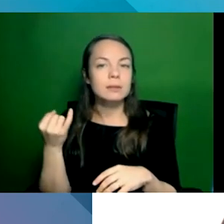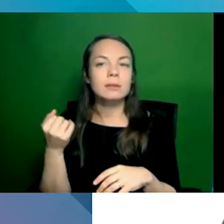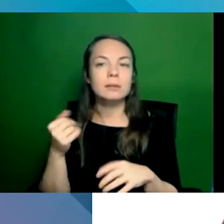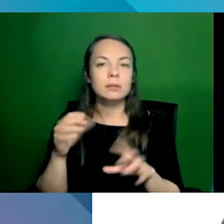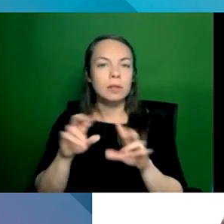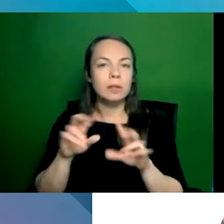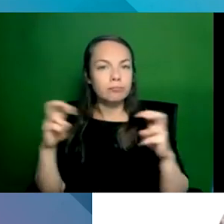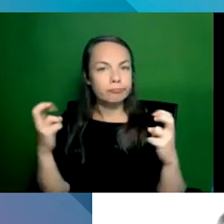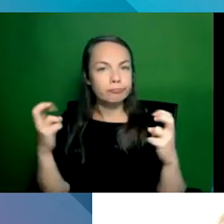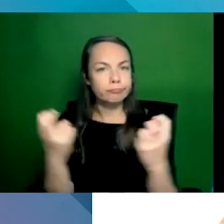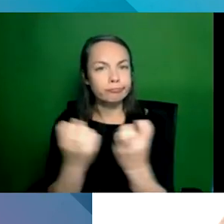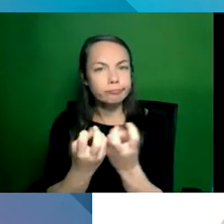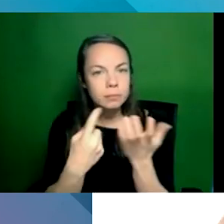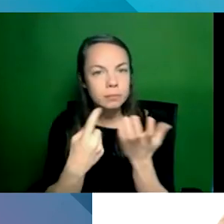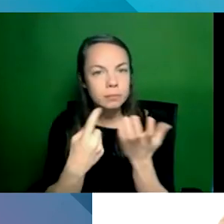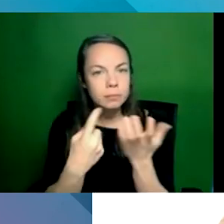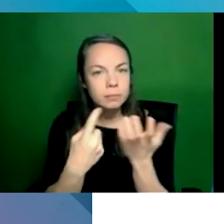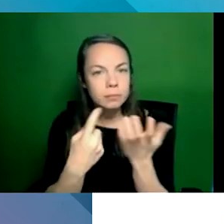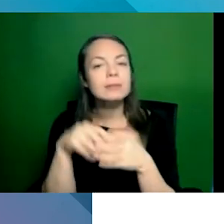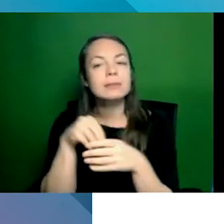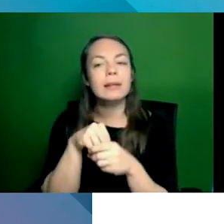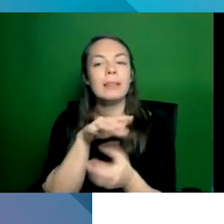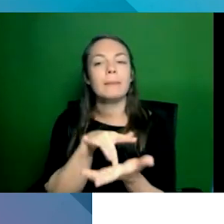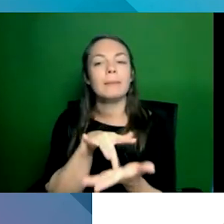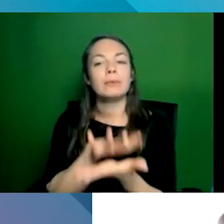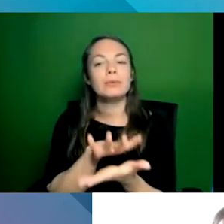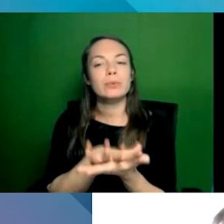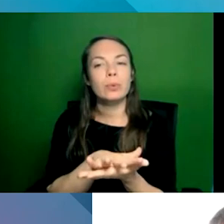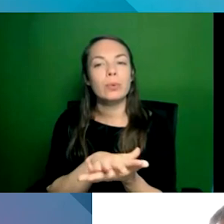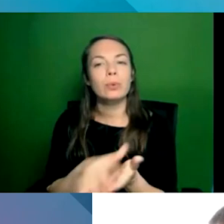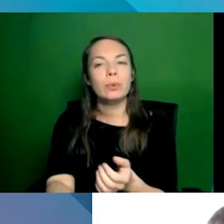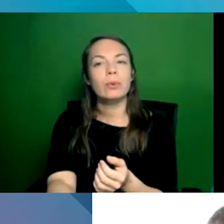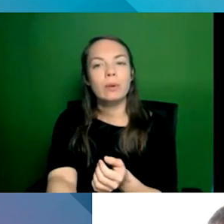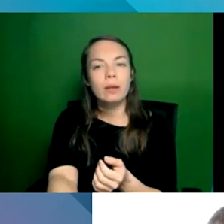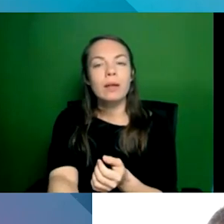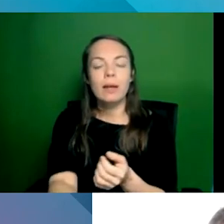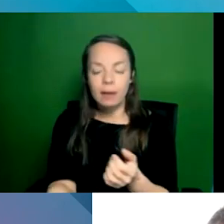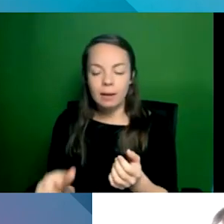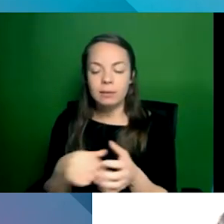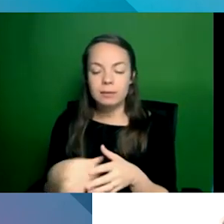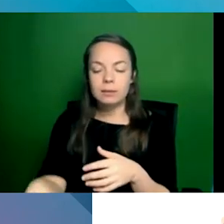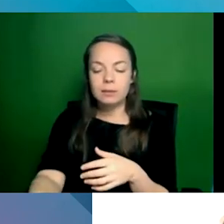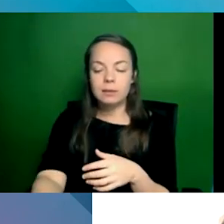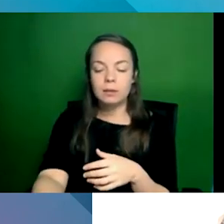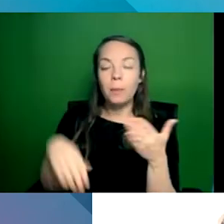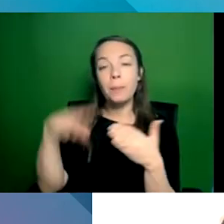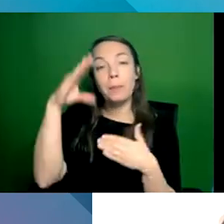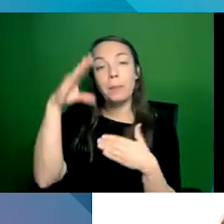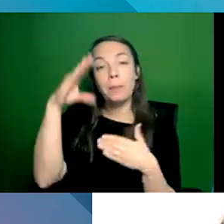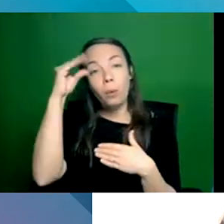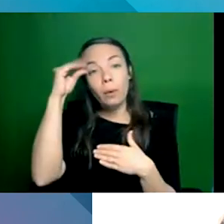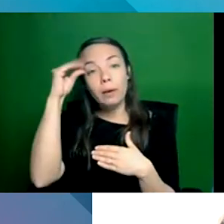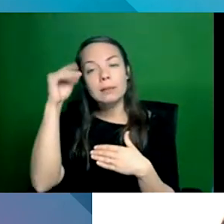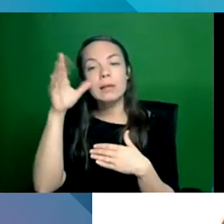things in her middle school here. And there were a number of boys that I think were really seeking